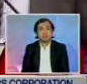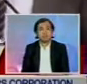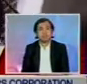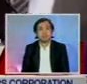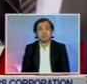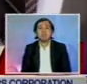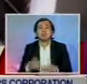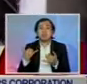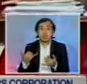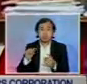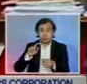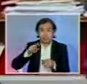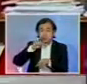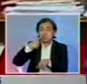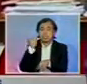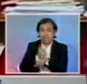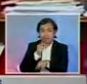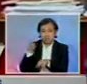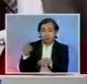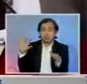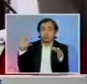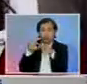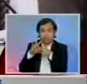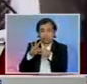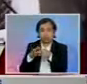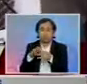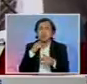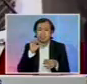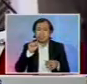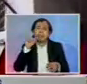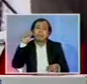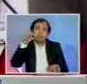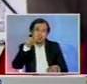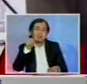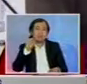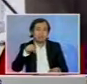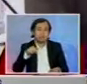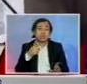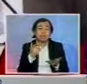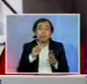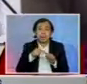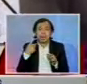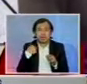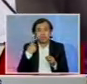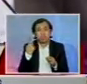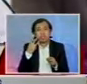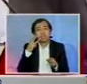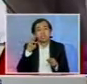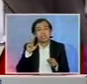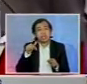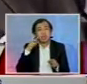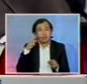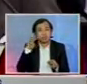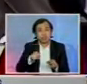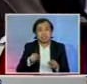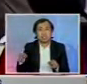You have to establish that connection. We will, Your Honor, later. Somebody will testify as to relationship between